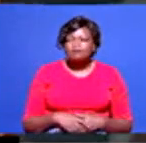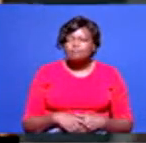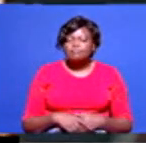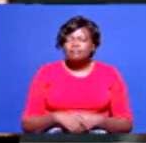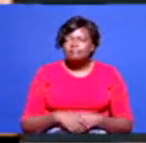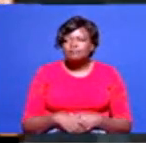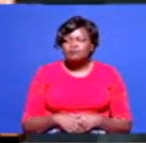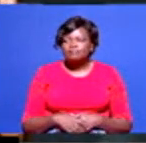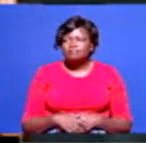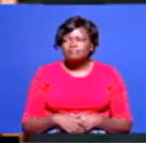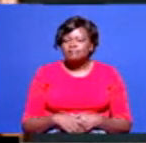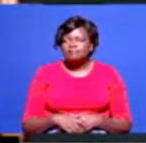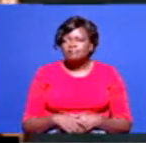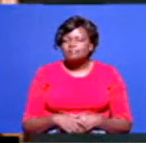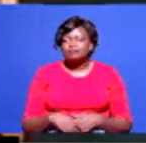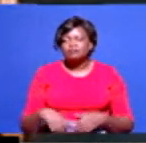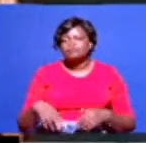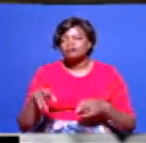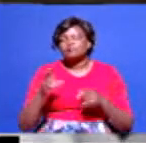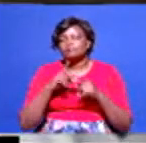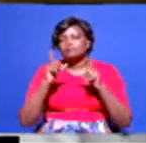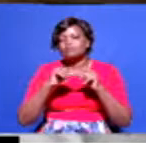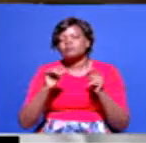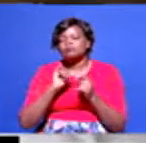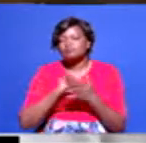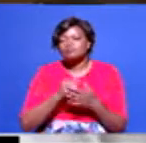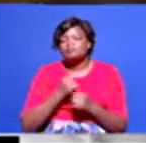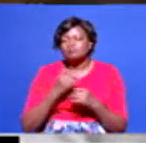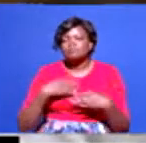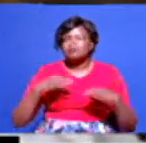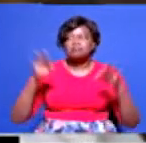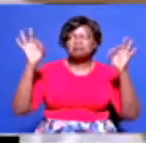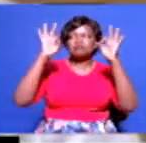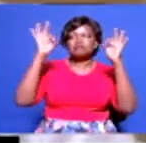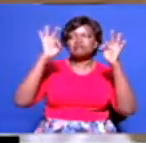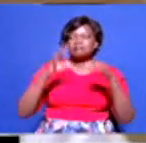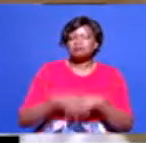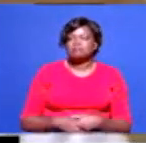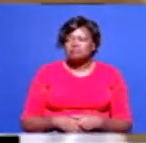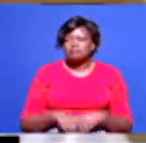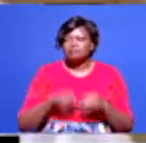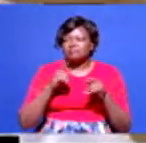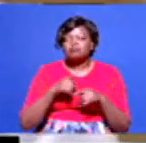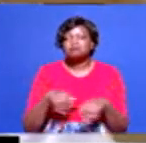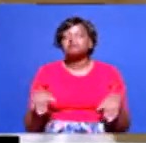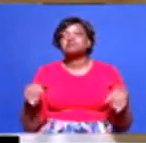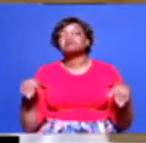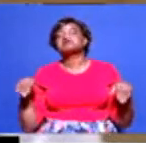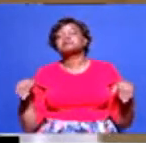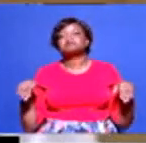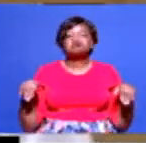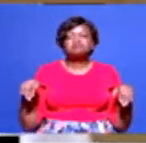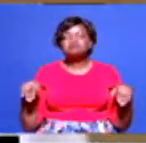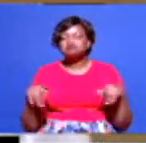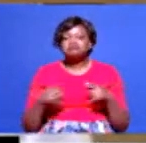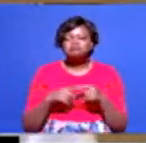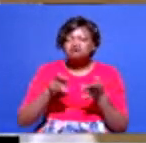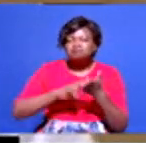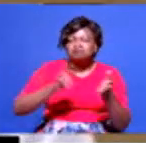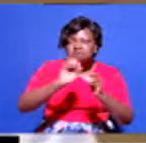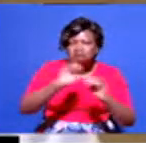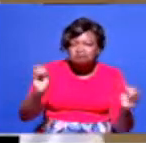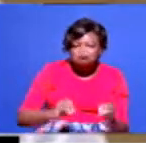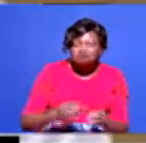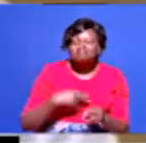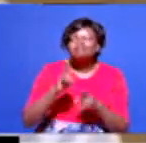He used words that left many in wonder. If you just hang around and don't register, you are